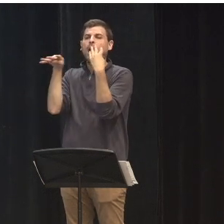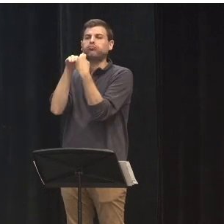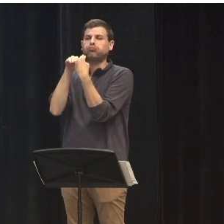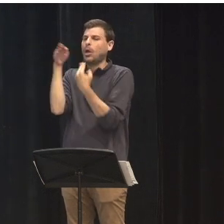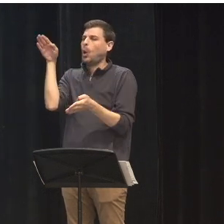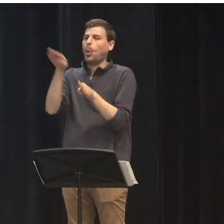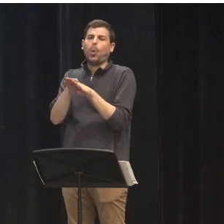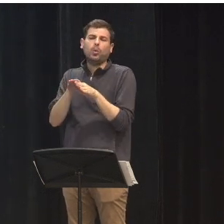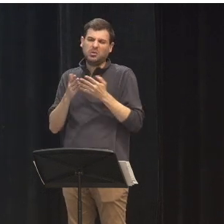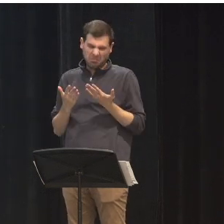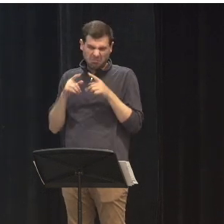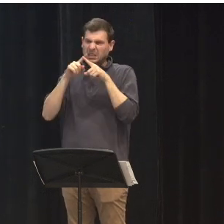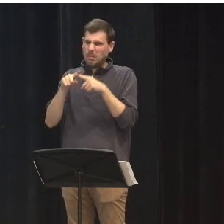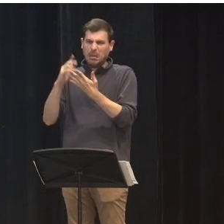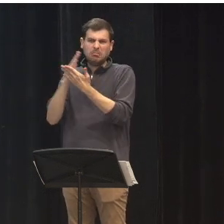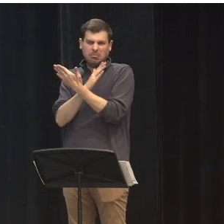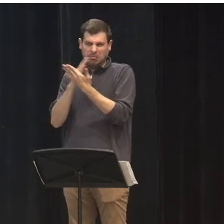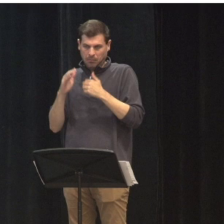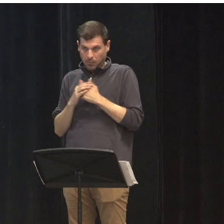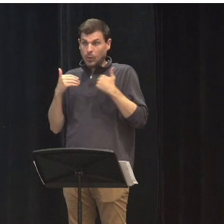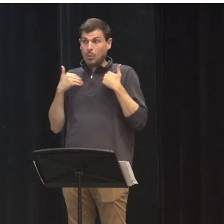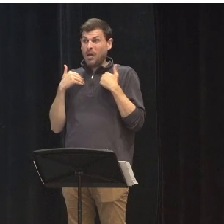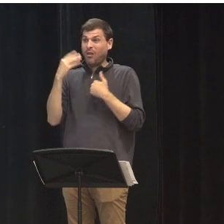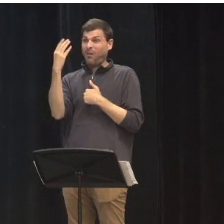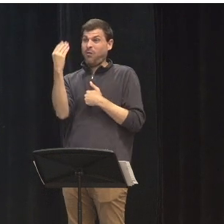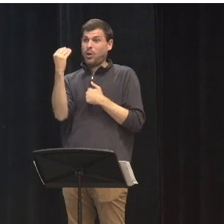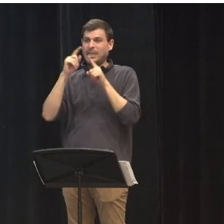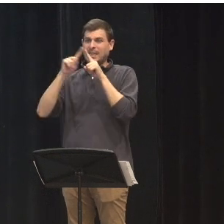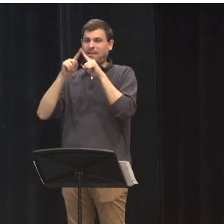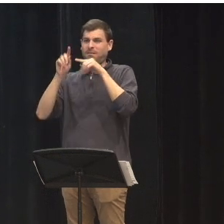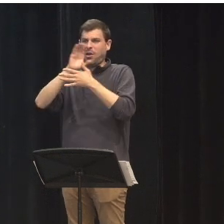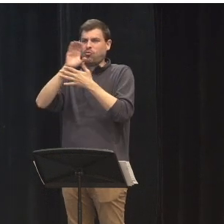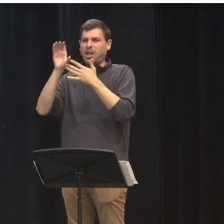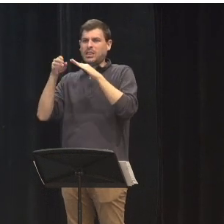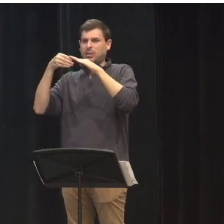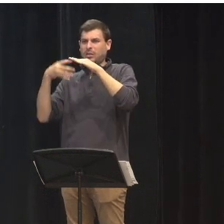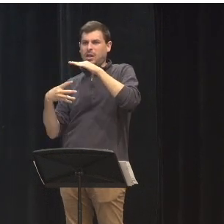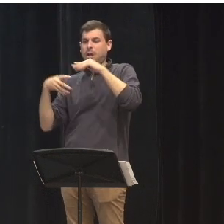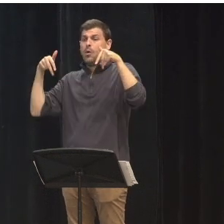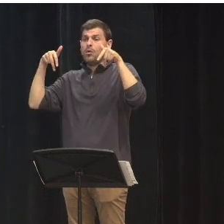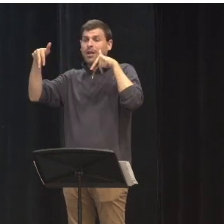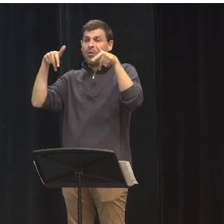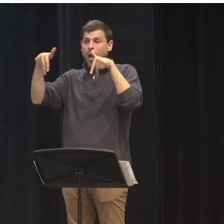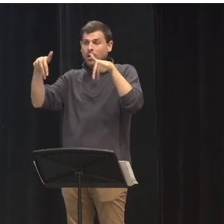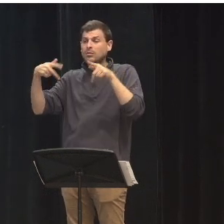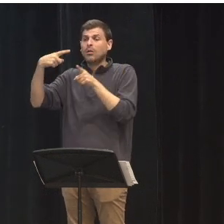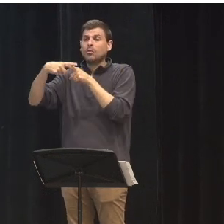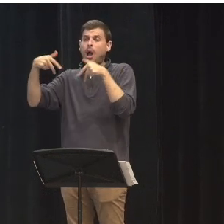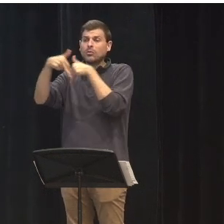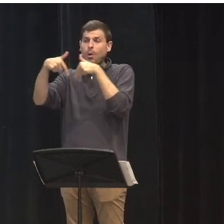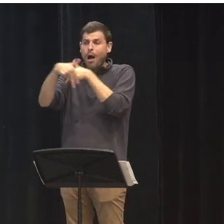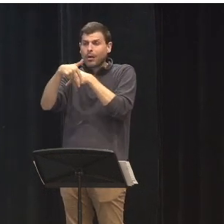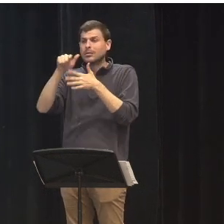analyzed 14 sidewalk elements, or I should say 14 pedestrian elements. Pedestrians include sidewalks and crosswalks. So it